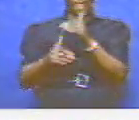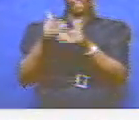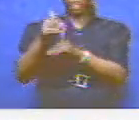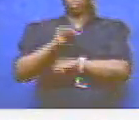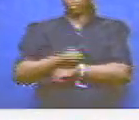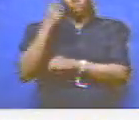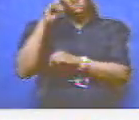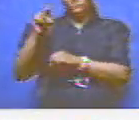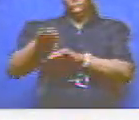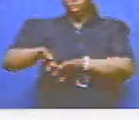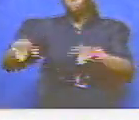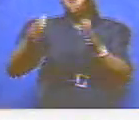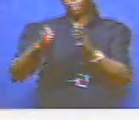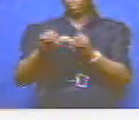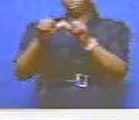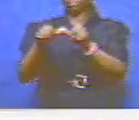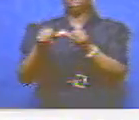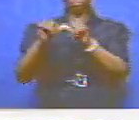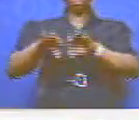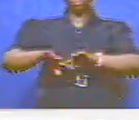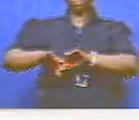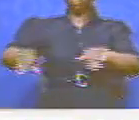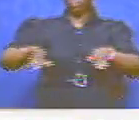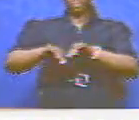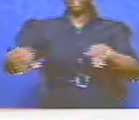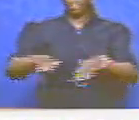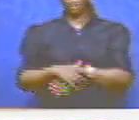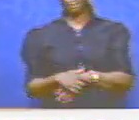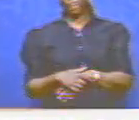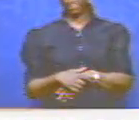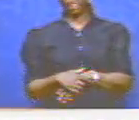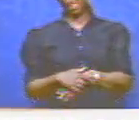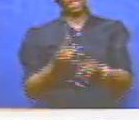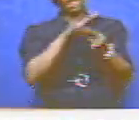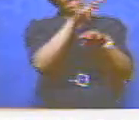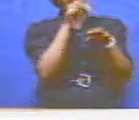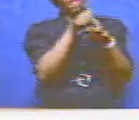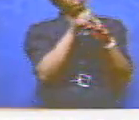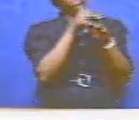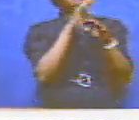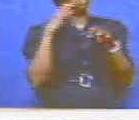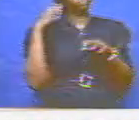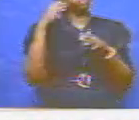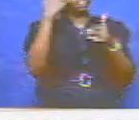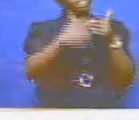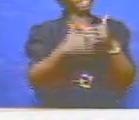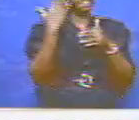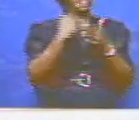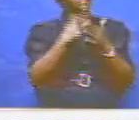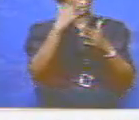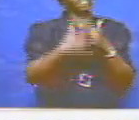swimmers to continue swimming. Okay. And now, of course, the national championships came to a close last weekend. What next after